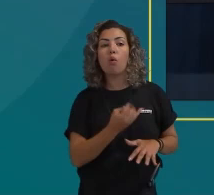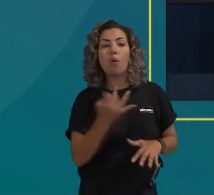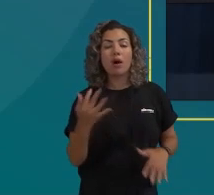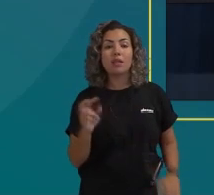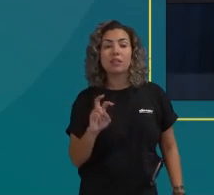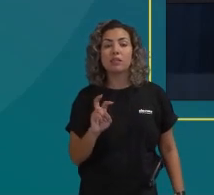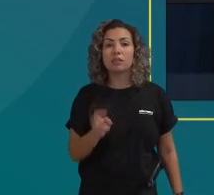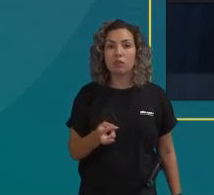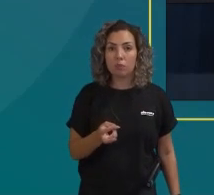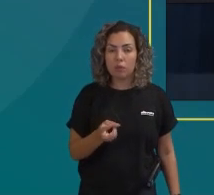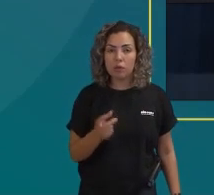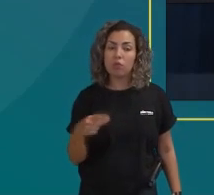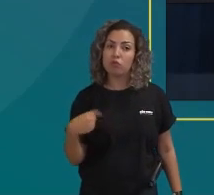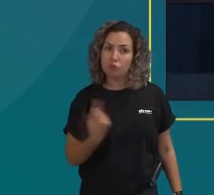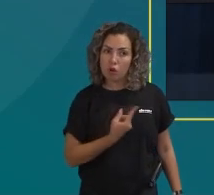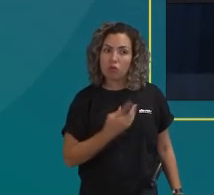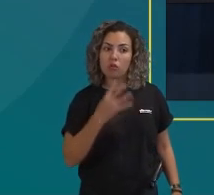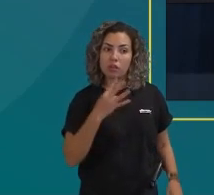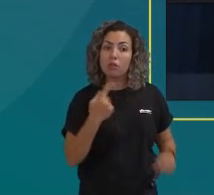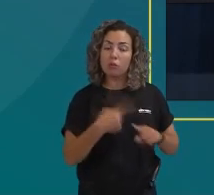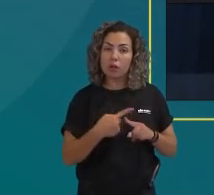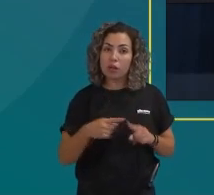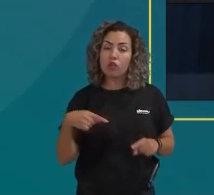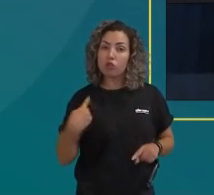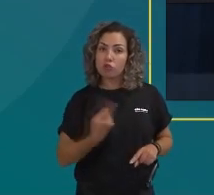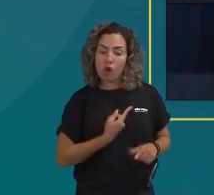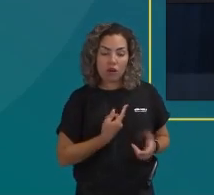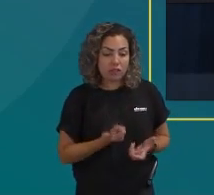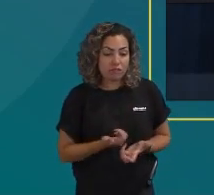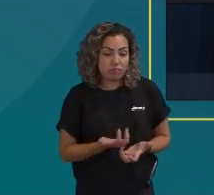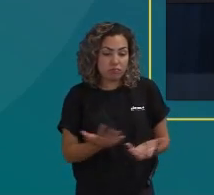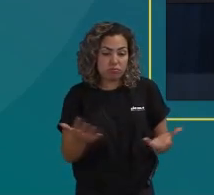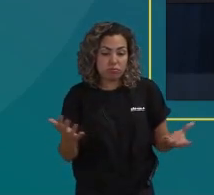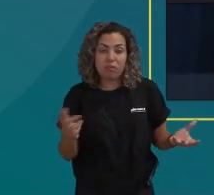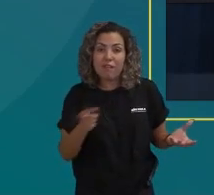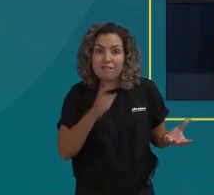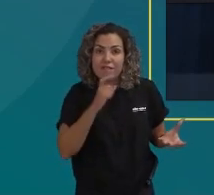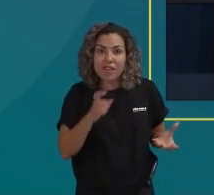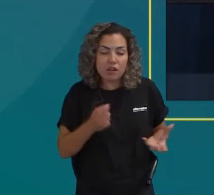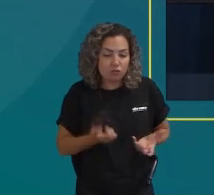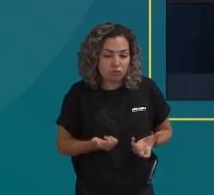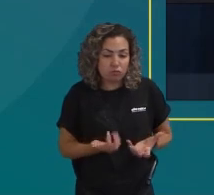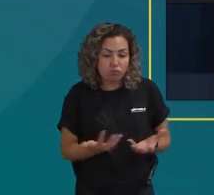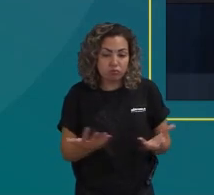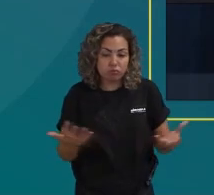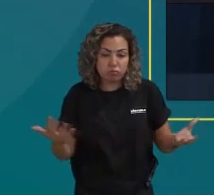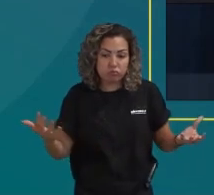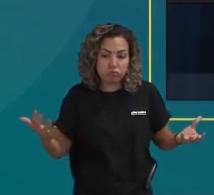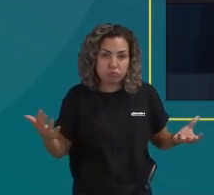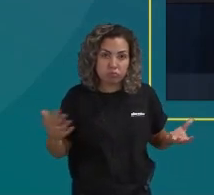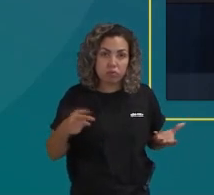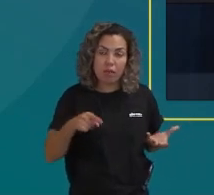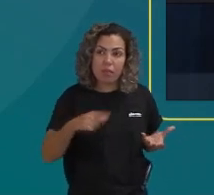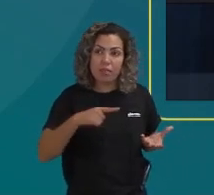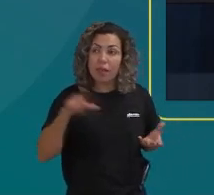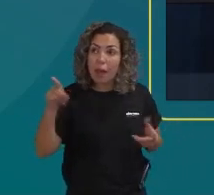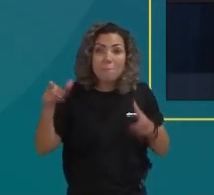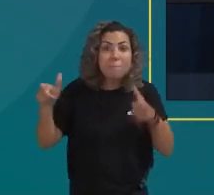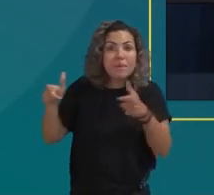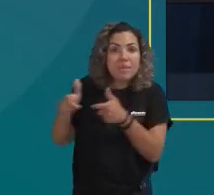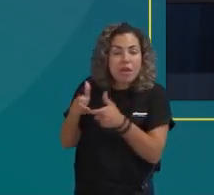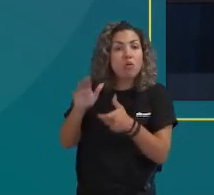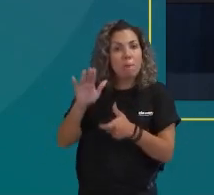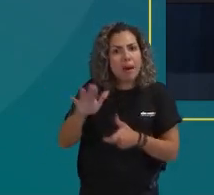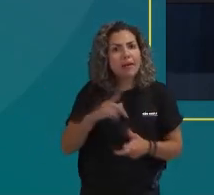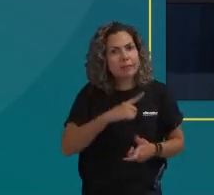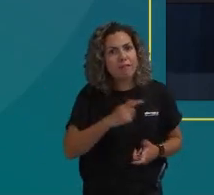the biomes with the largest number of species in the smallest area. And therefore, we have learned quite a long time